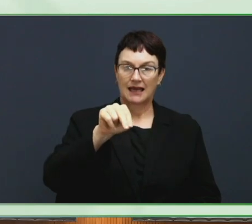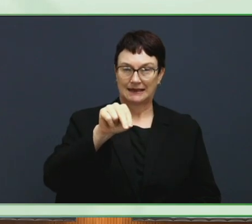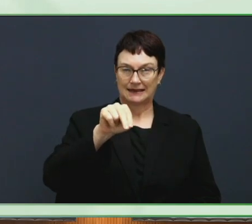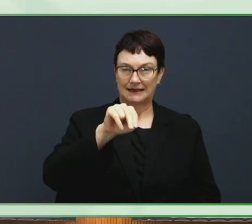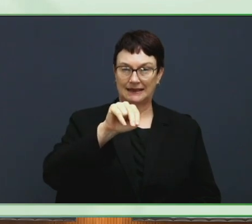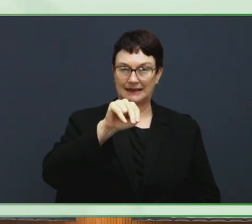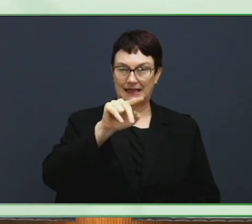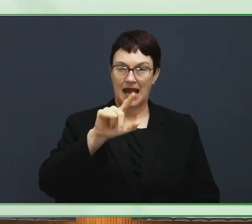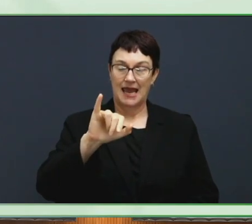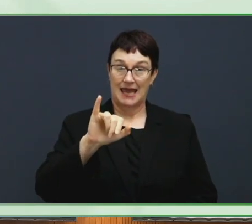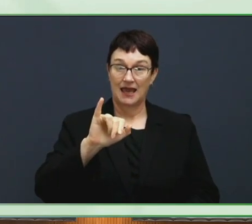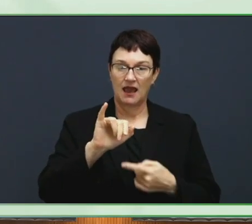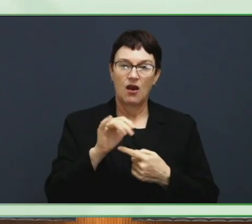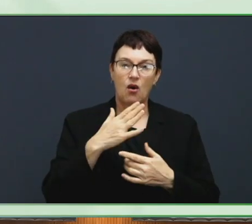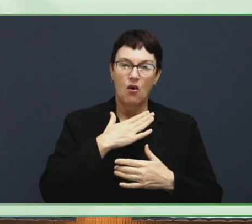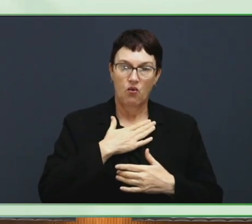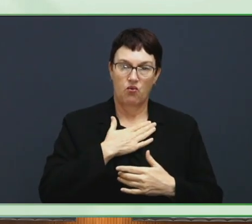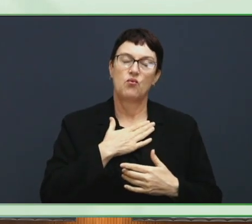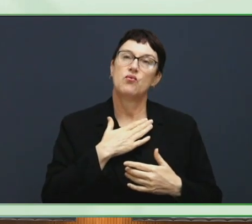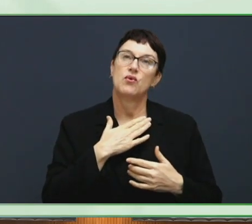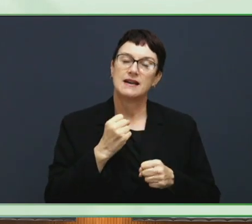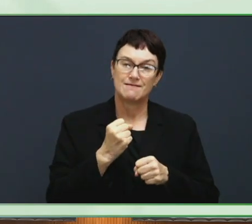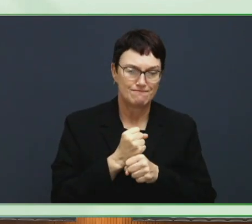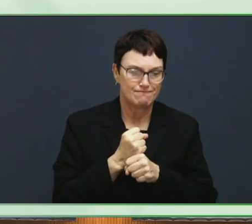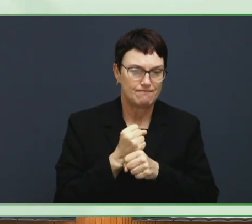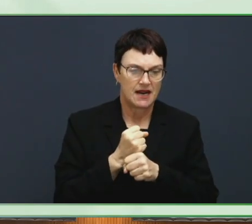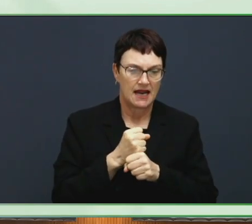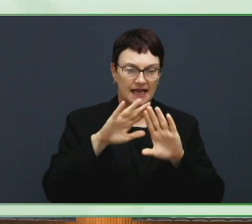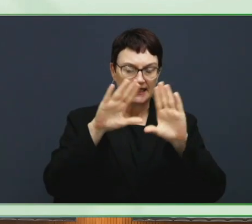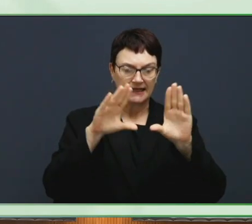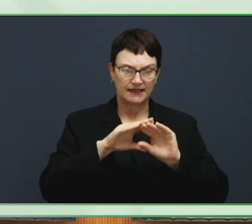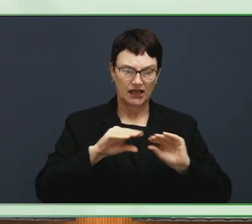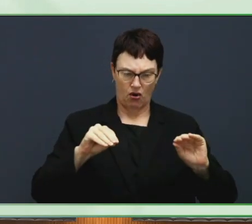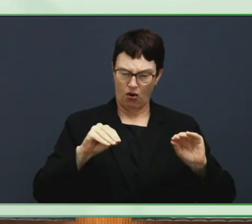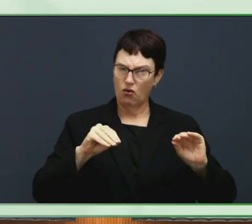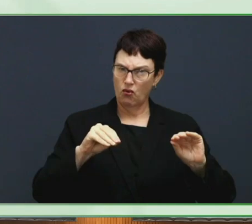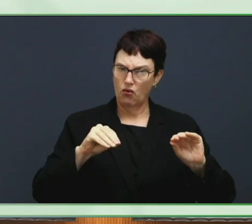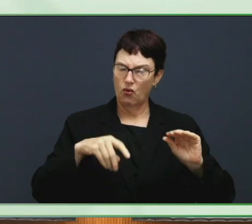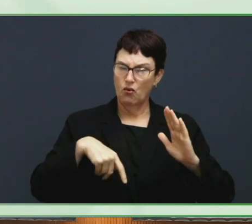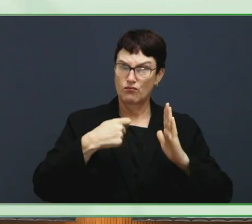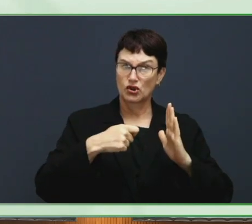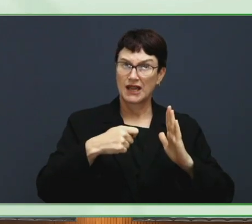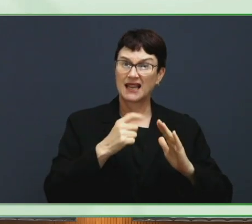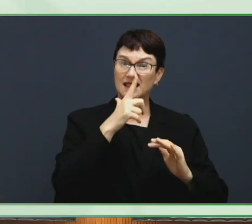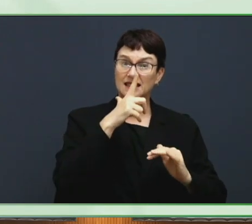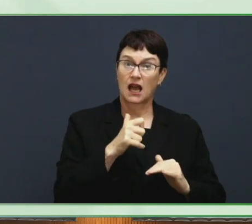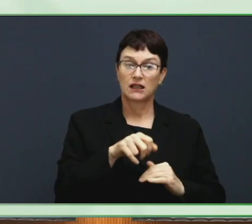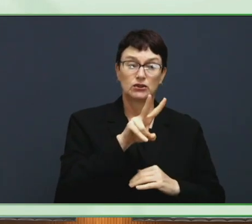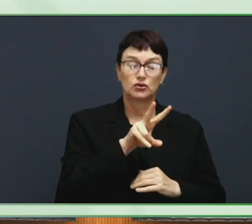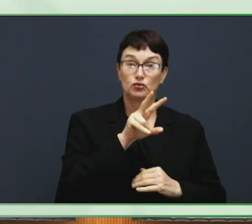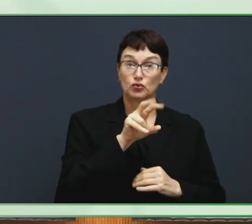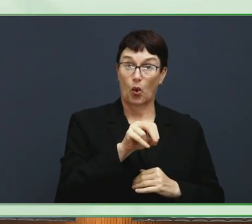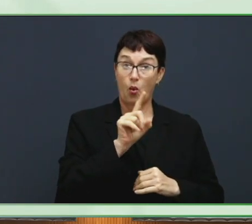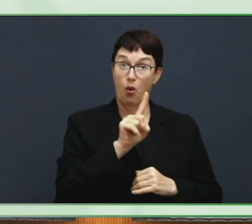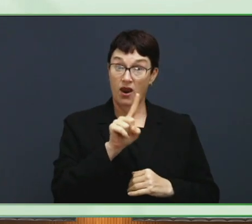13 years. Zero Project established in year 2011, and Sabancı Foundation has